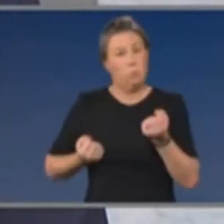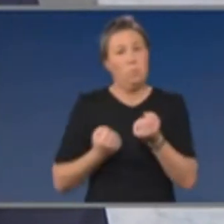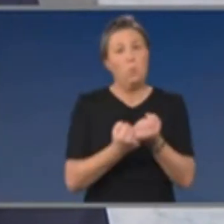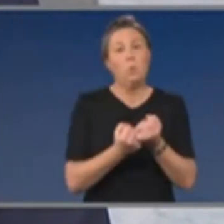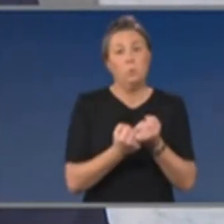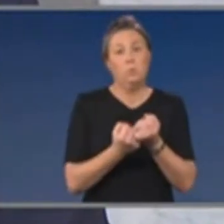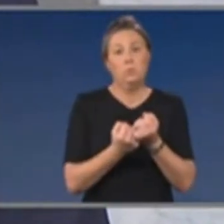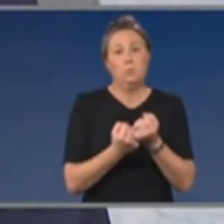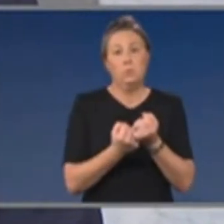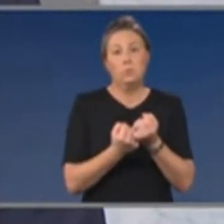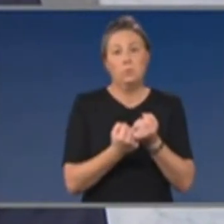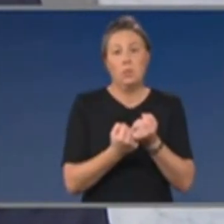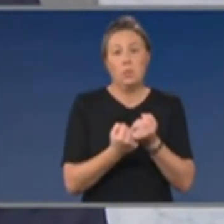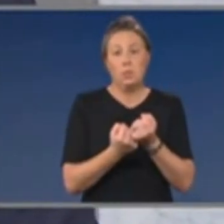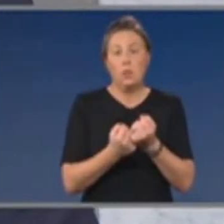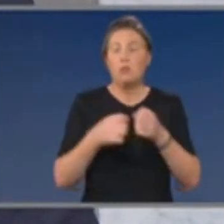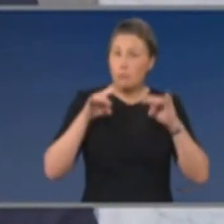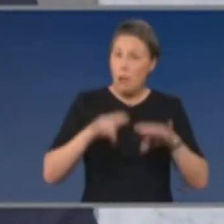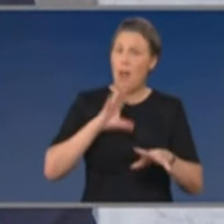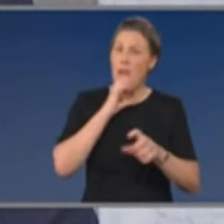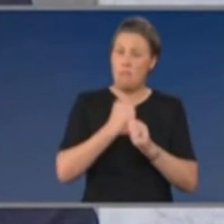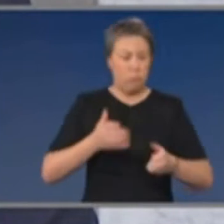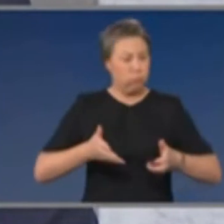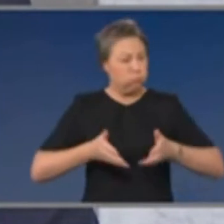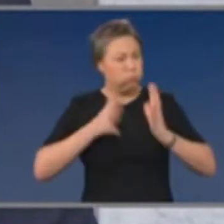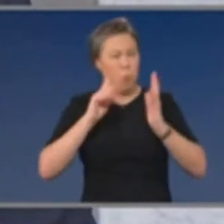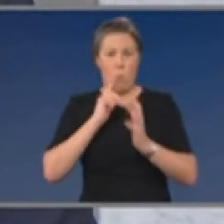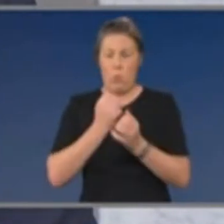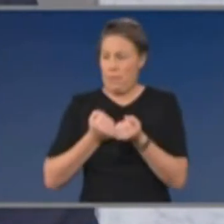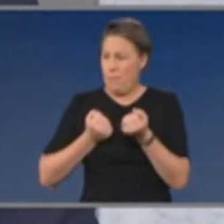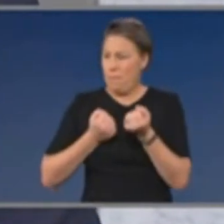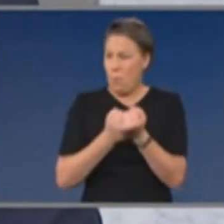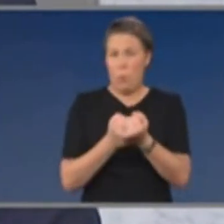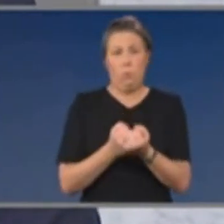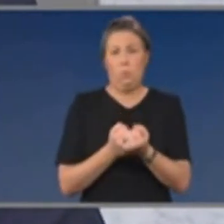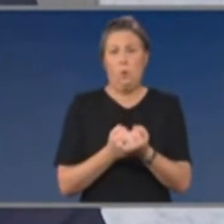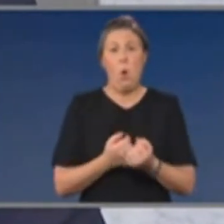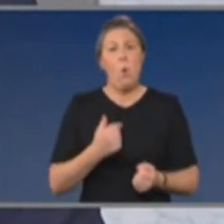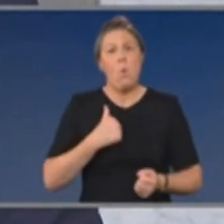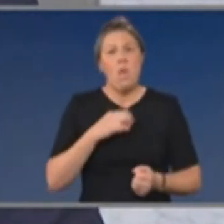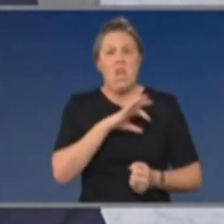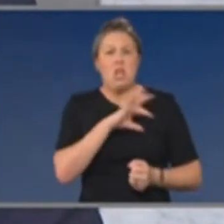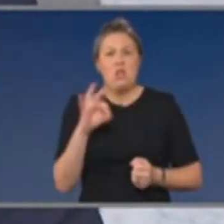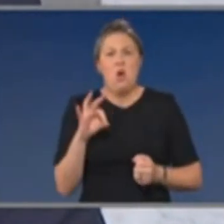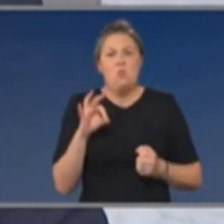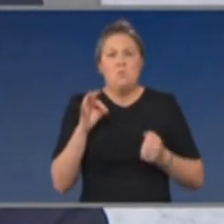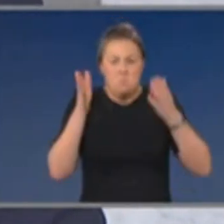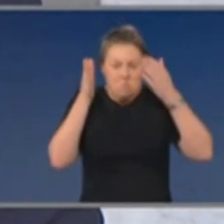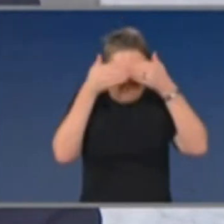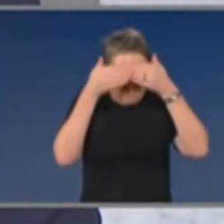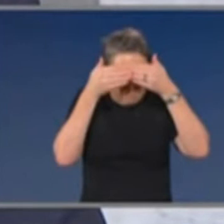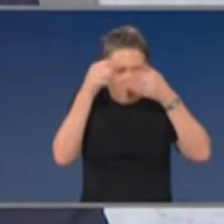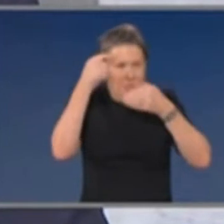again that we have been prepared to do what it takes. We have not been locked in thinking of the